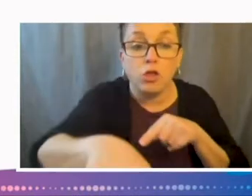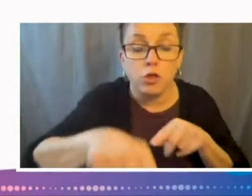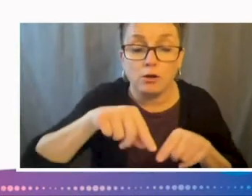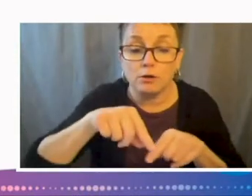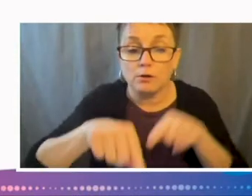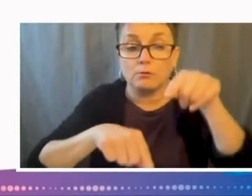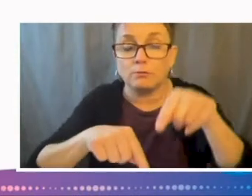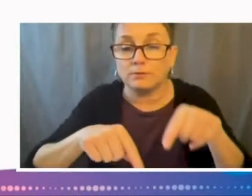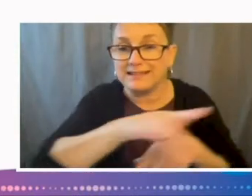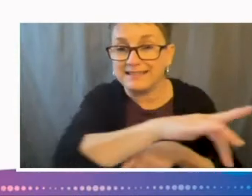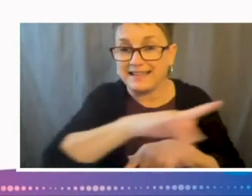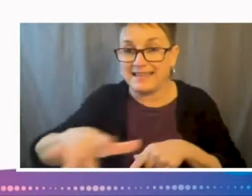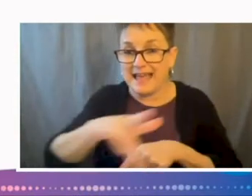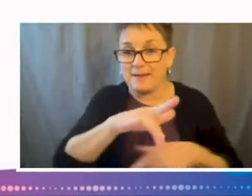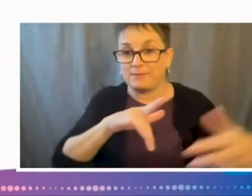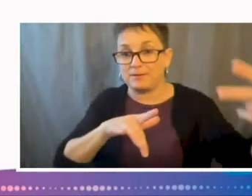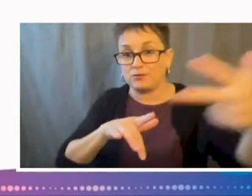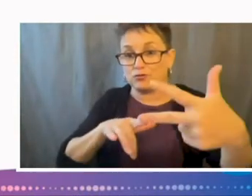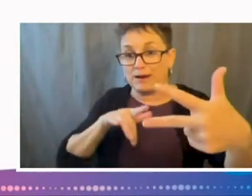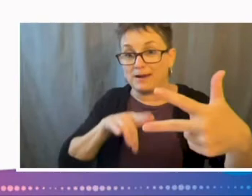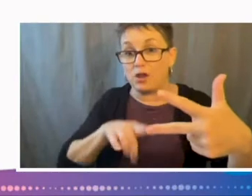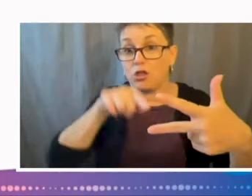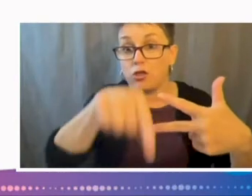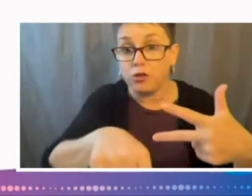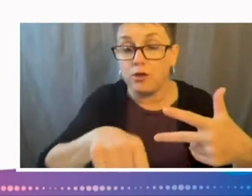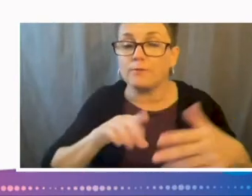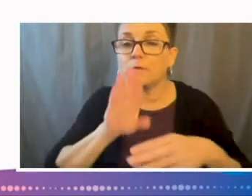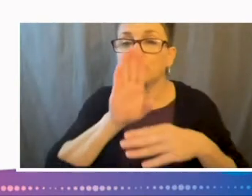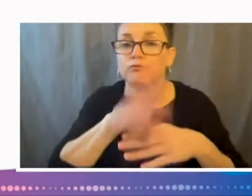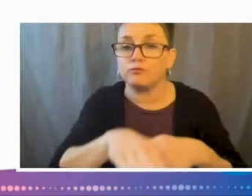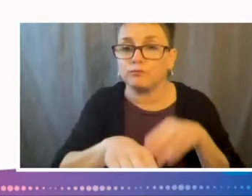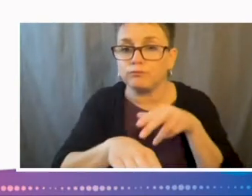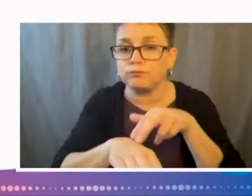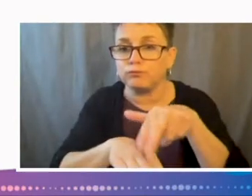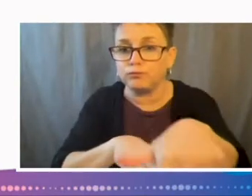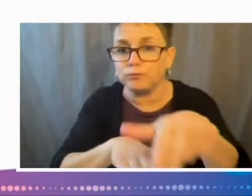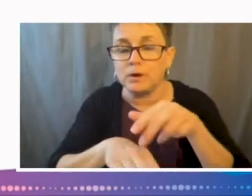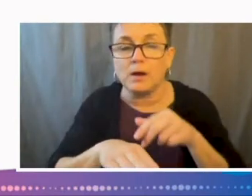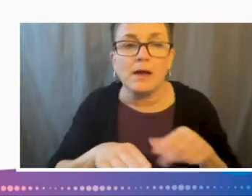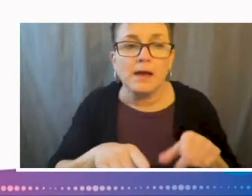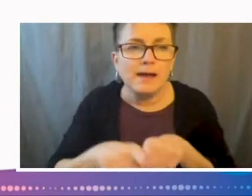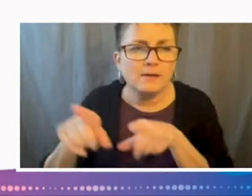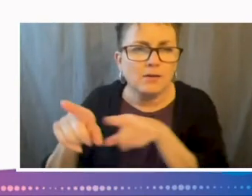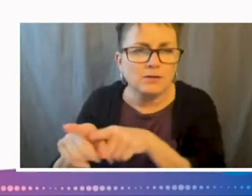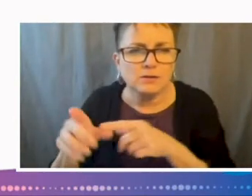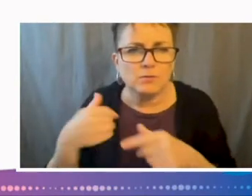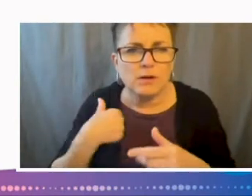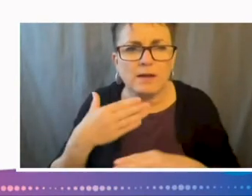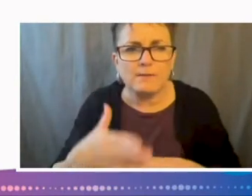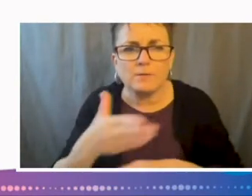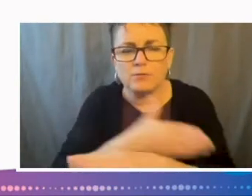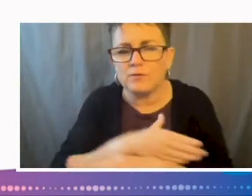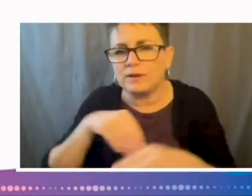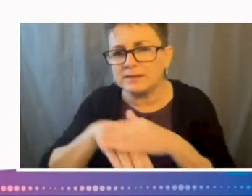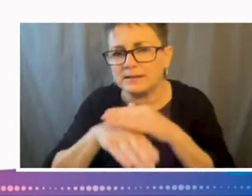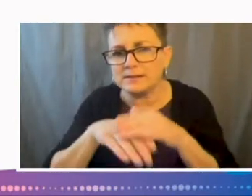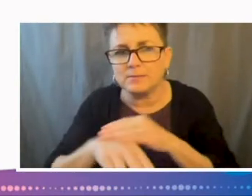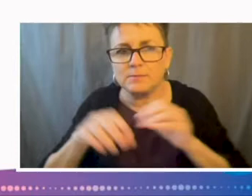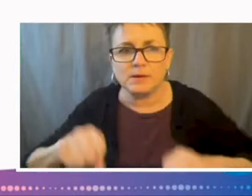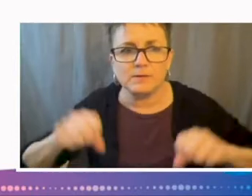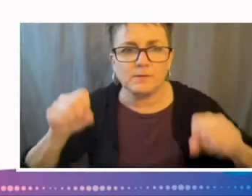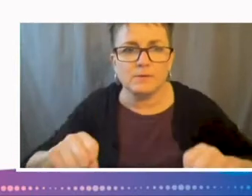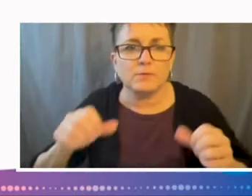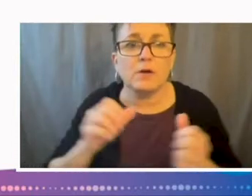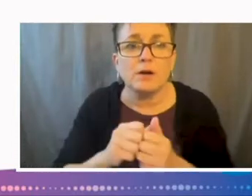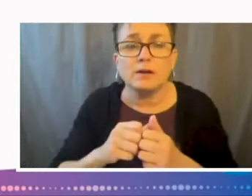Plans are moving forward for a new fare collection system and ticket vending machines that will have improved accessibility features, including speaking to the